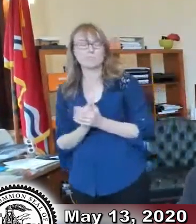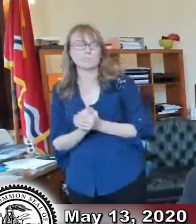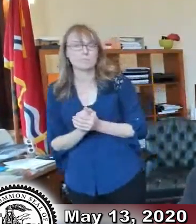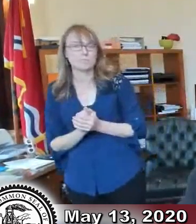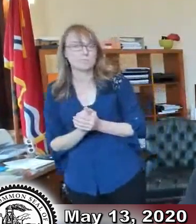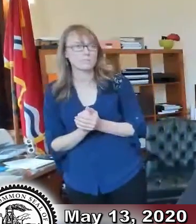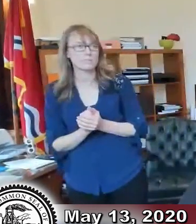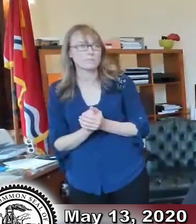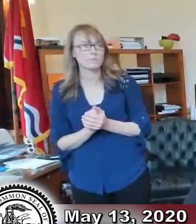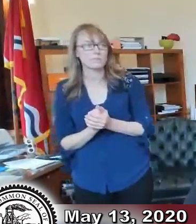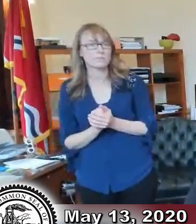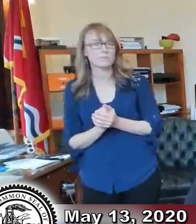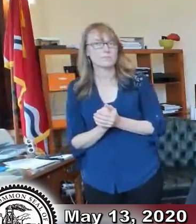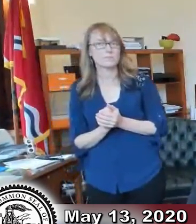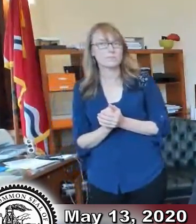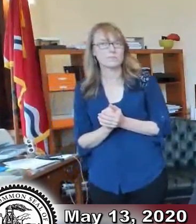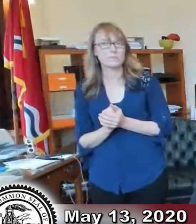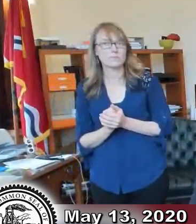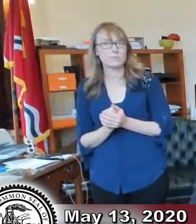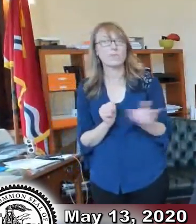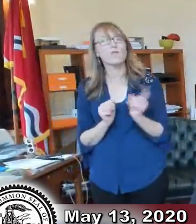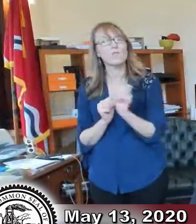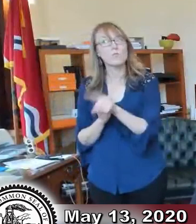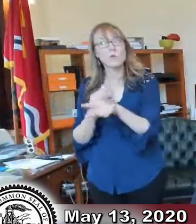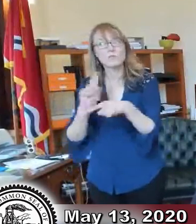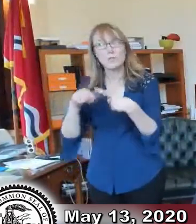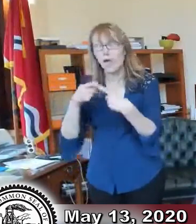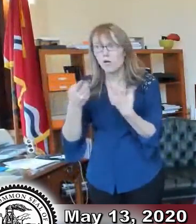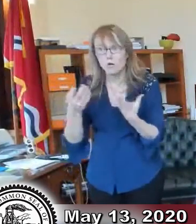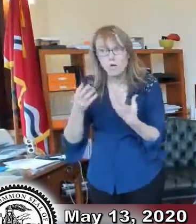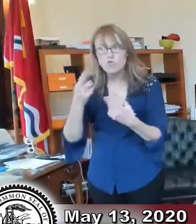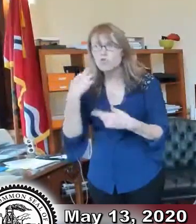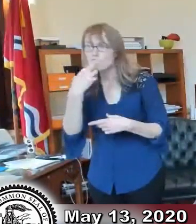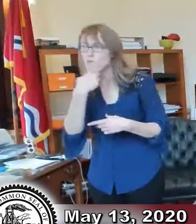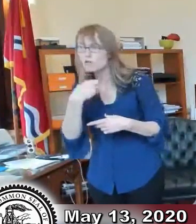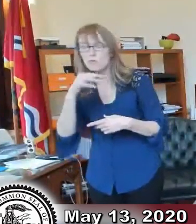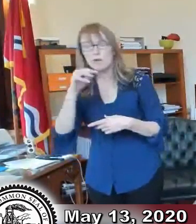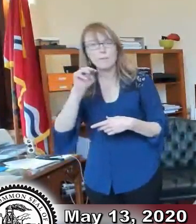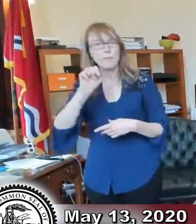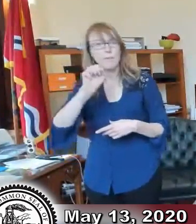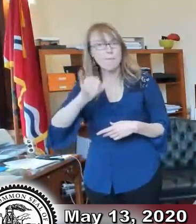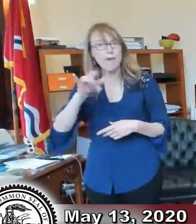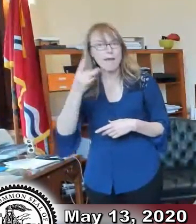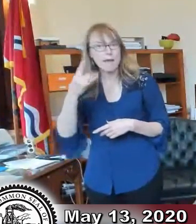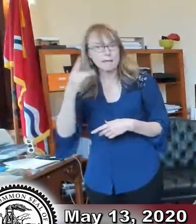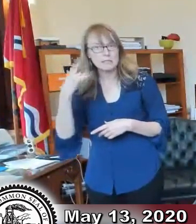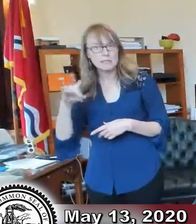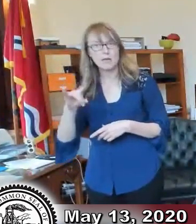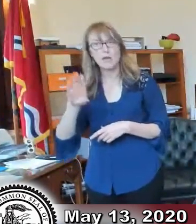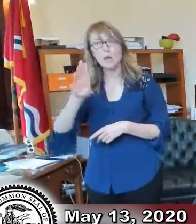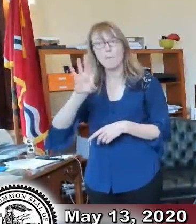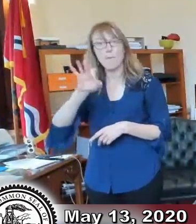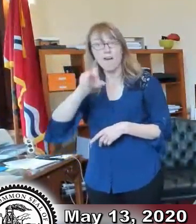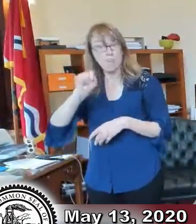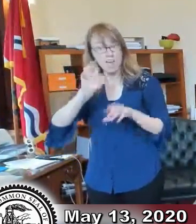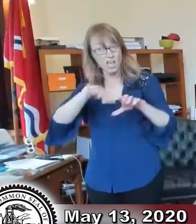including places that have buffet style and then bars that don't have food. Buffet style's